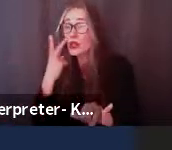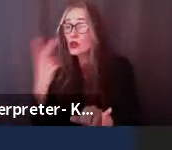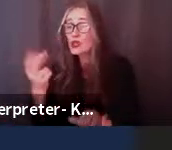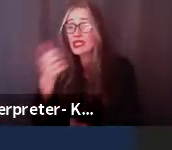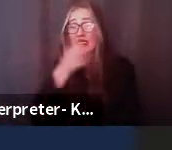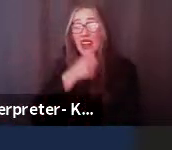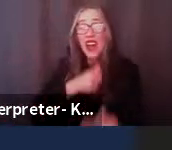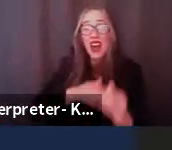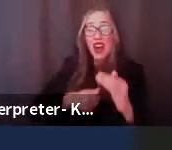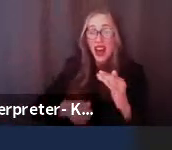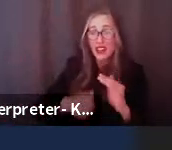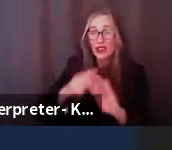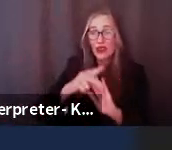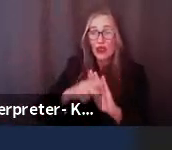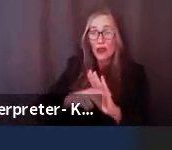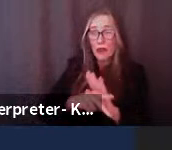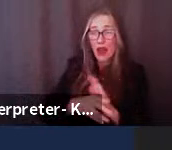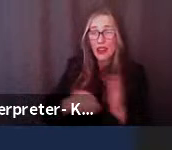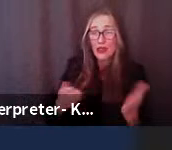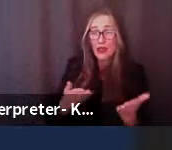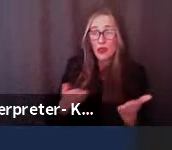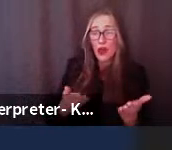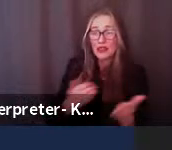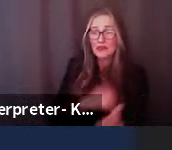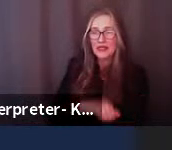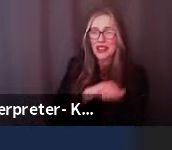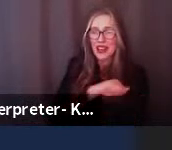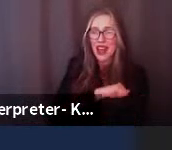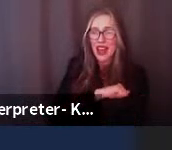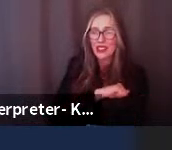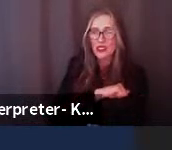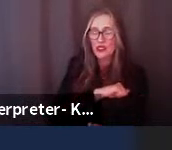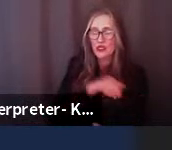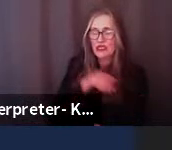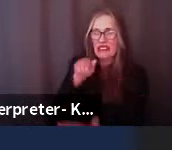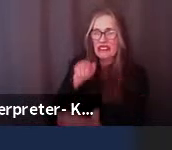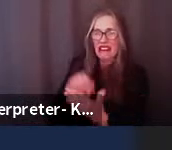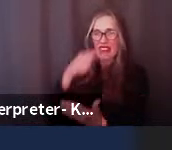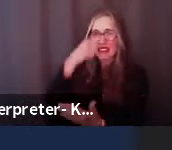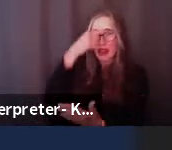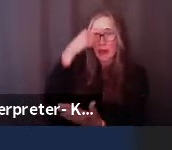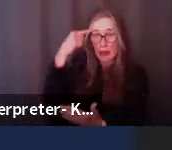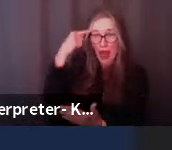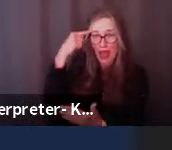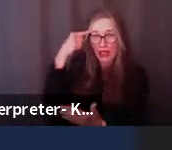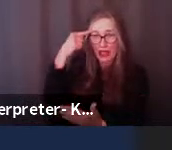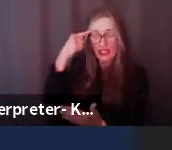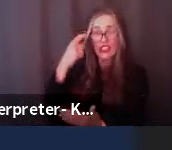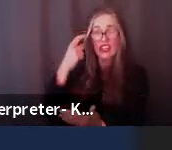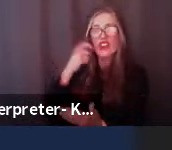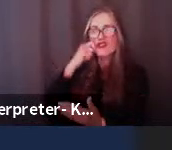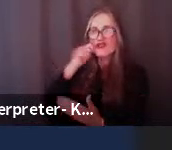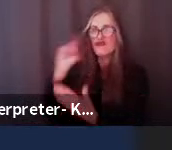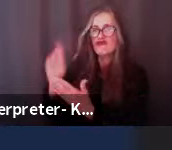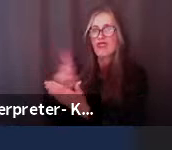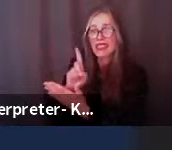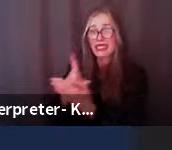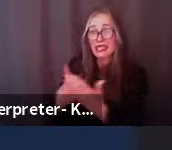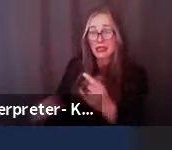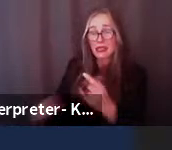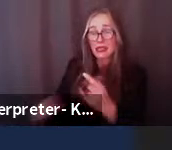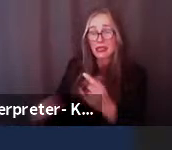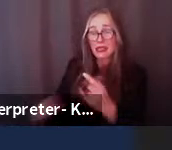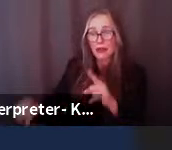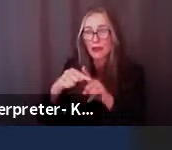public health policy and that is anti-black racism and white supremacy white supremacy is defined through anti-black racism in the